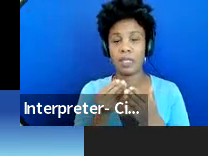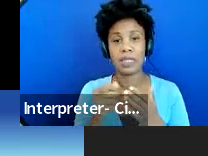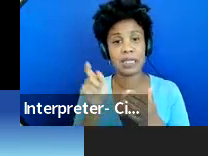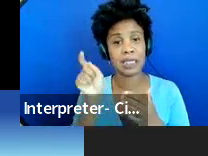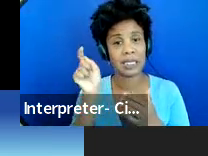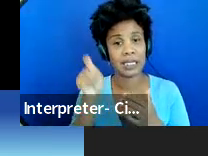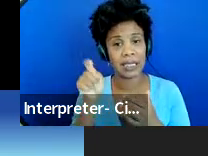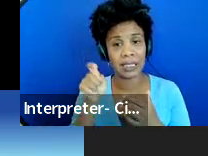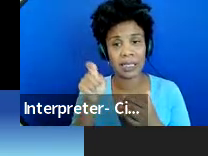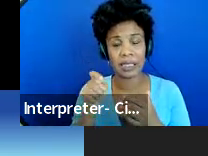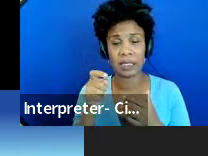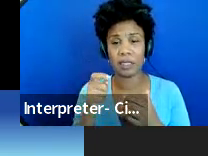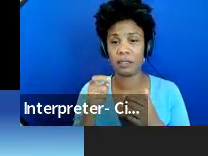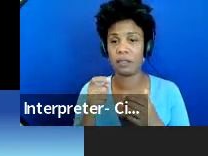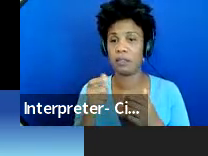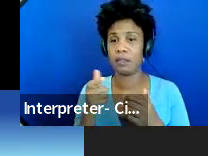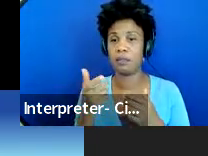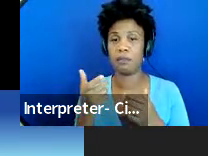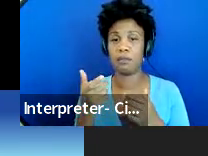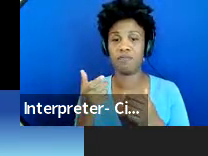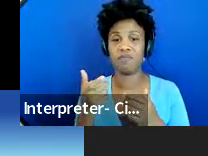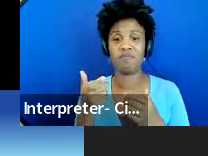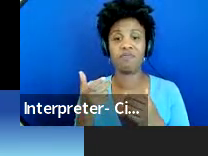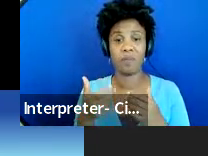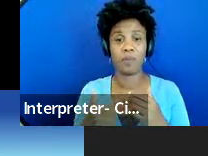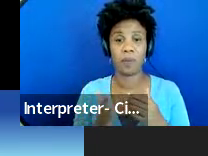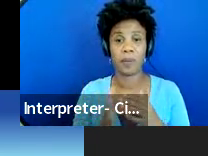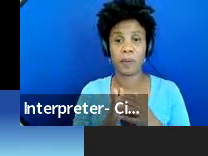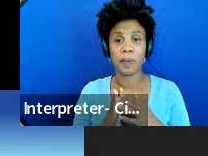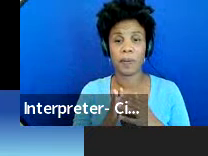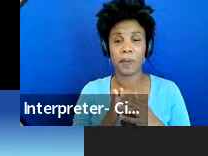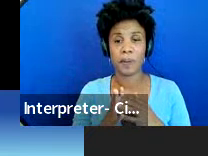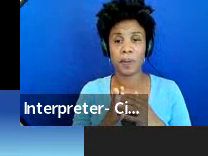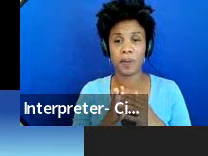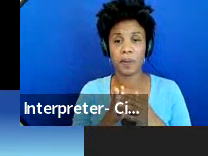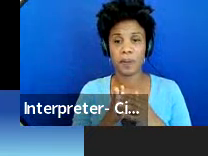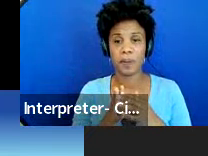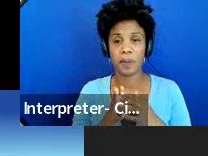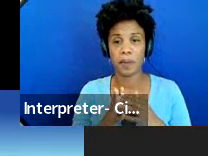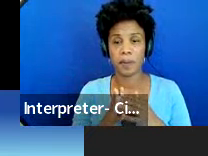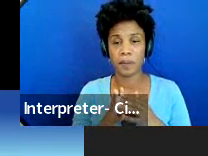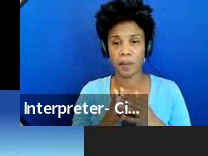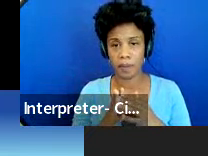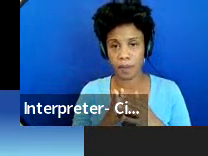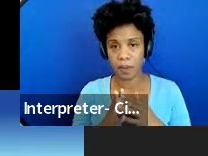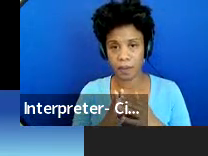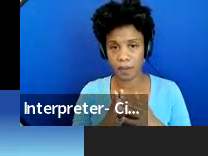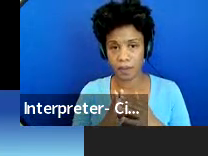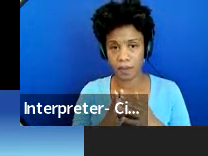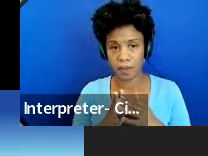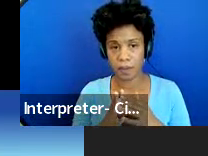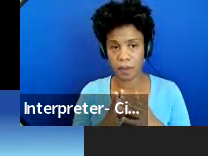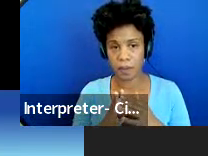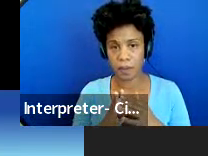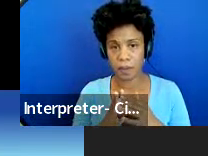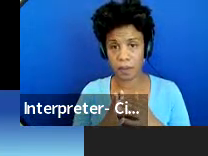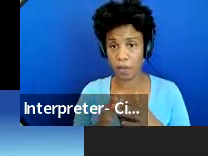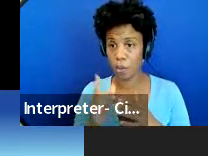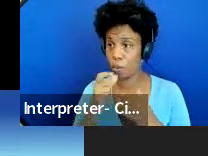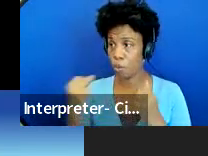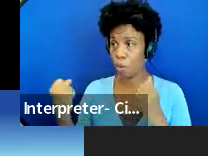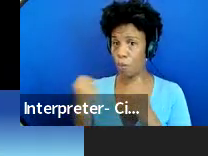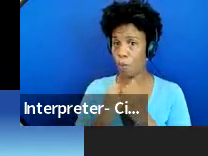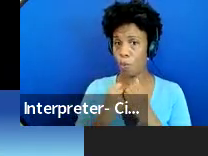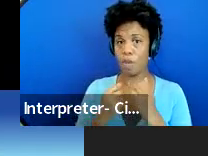care for the children, and that was provided irrespective of biological or kin, that is, persons who are not